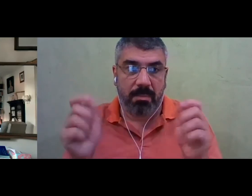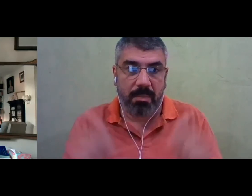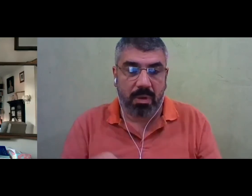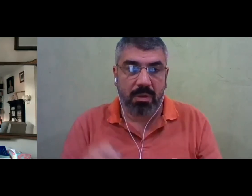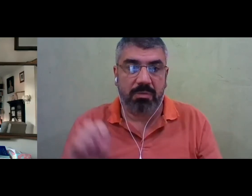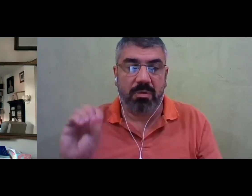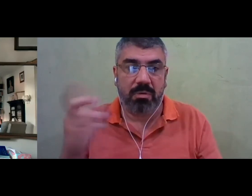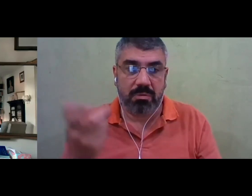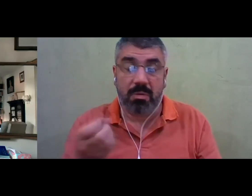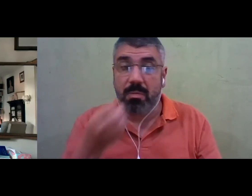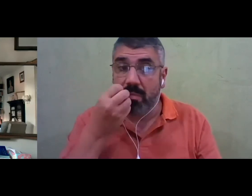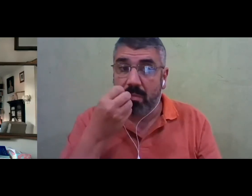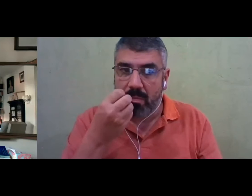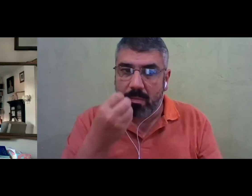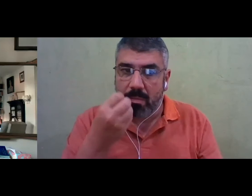was capital, right?